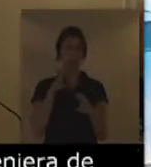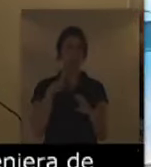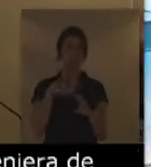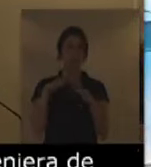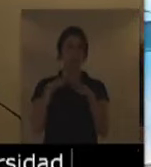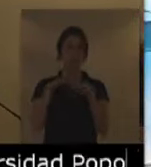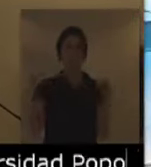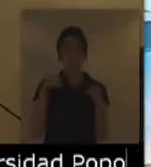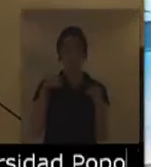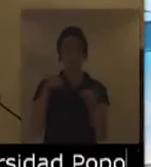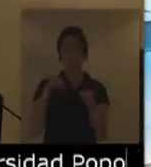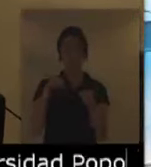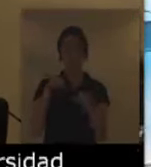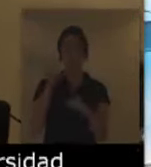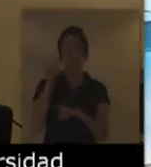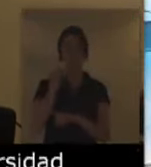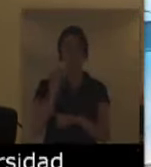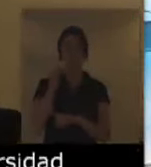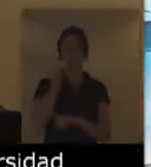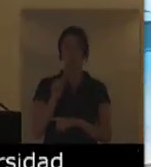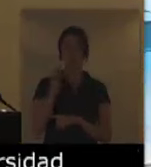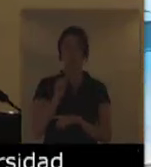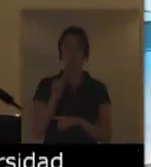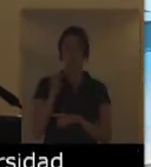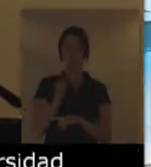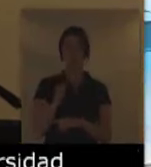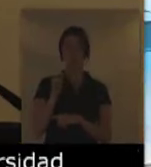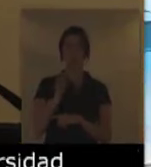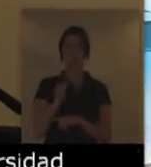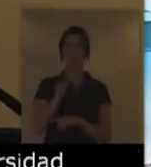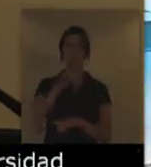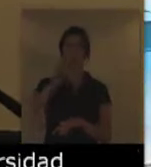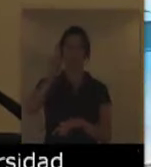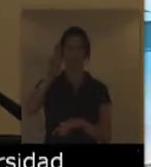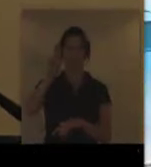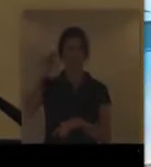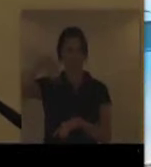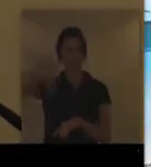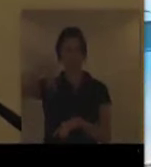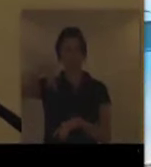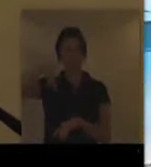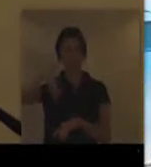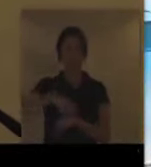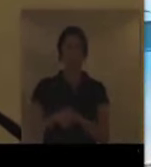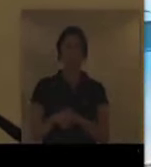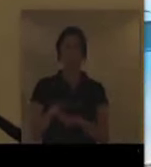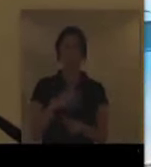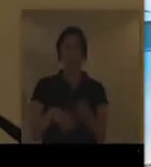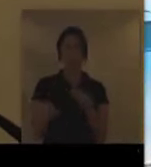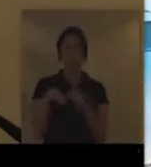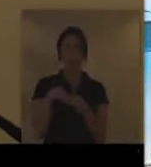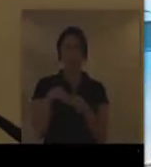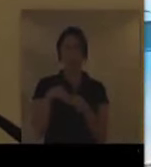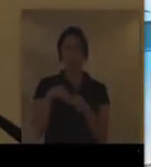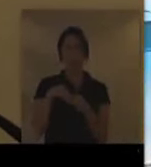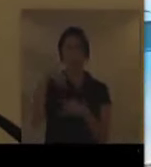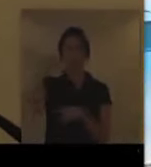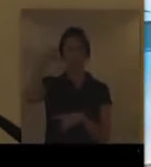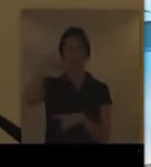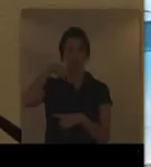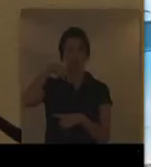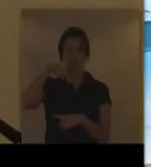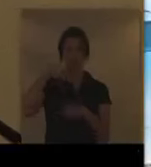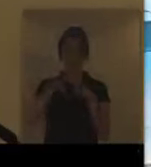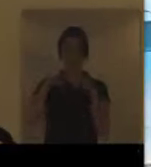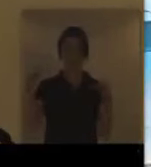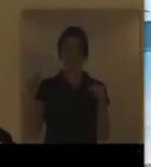Madrid, and she has a master's in electrical engineering at the